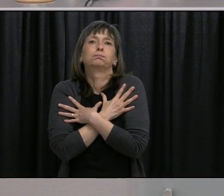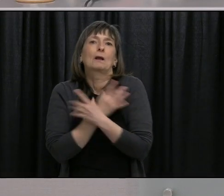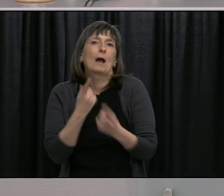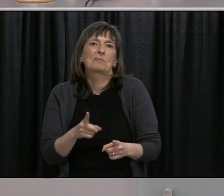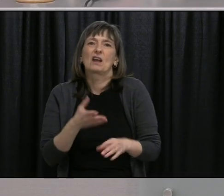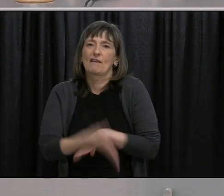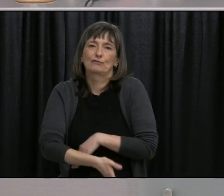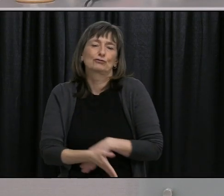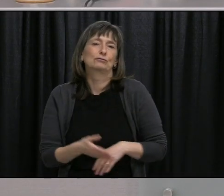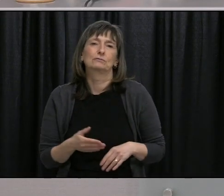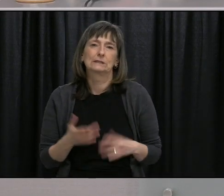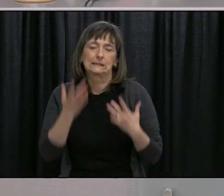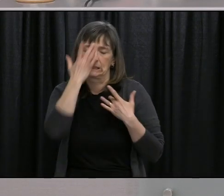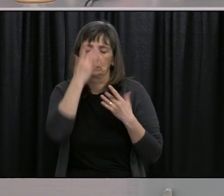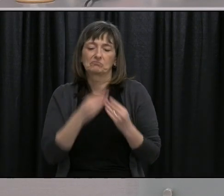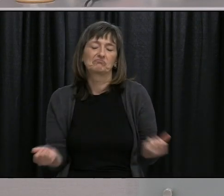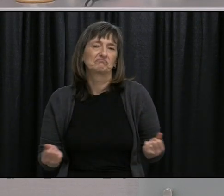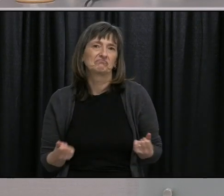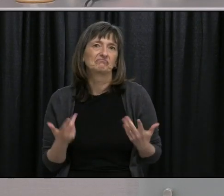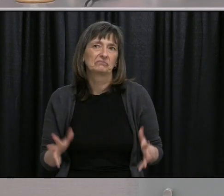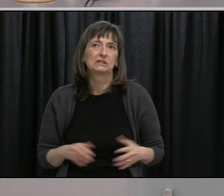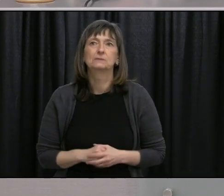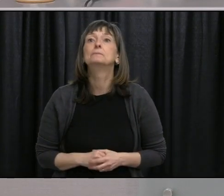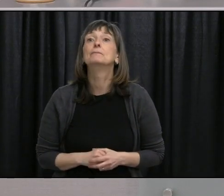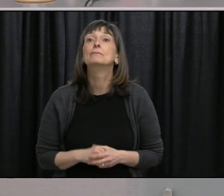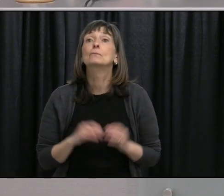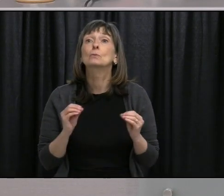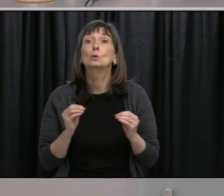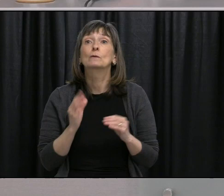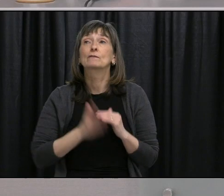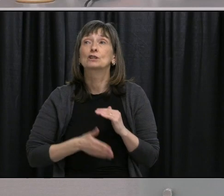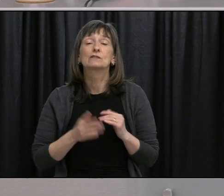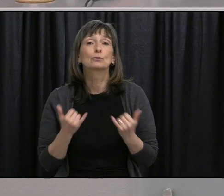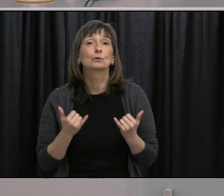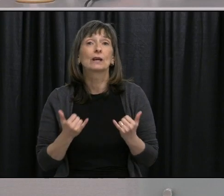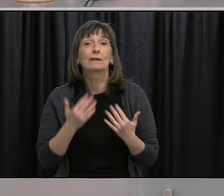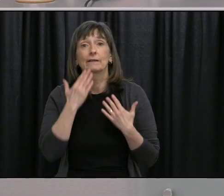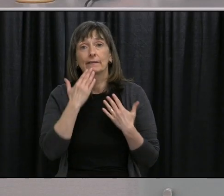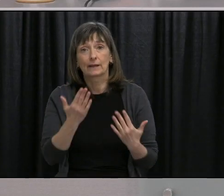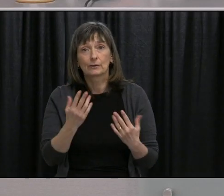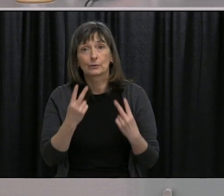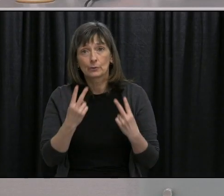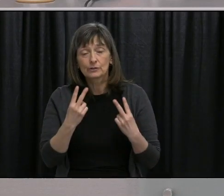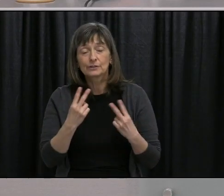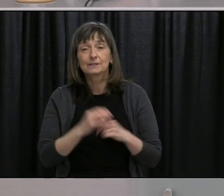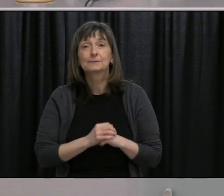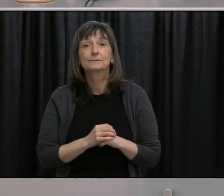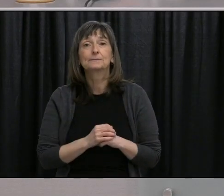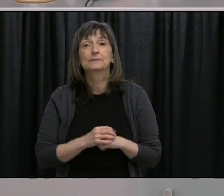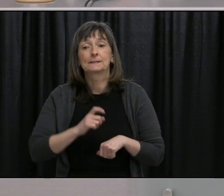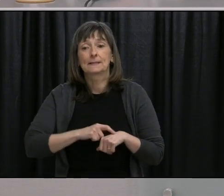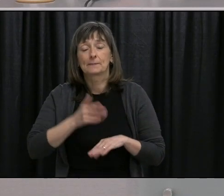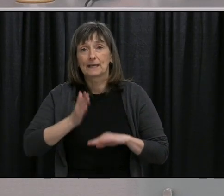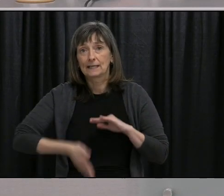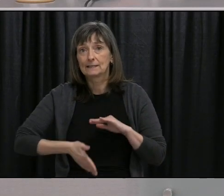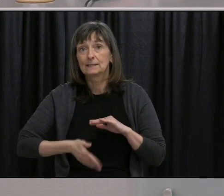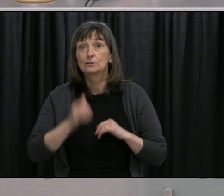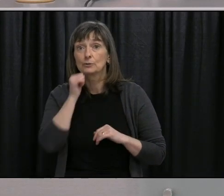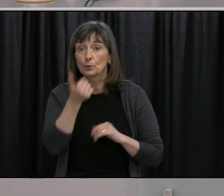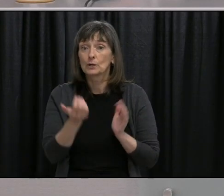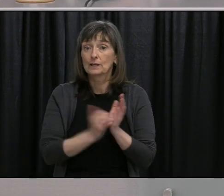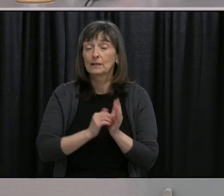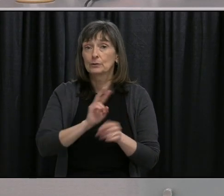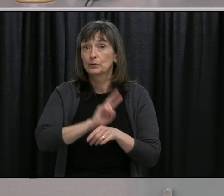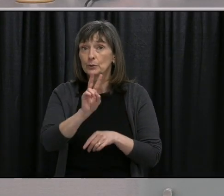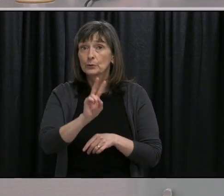We have no further questions registered at this time. Thank you very much for attending. The time for questions has ended. Please join us again tomorrow at 2